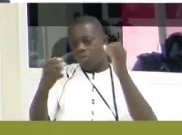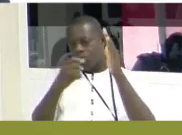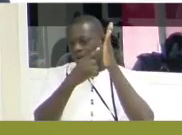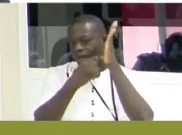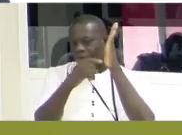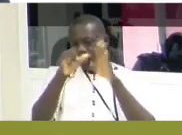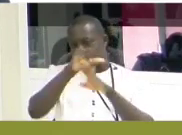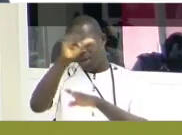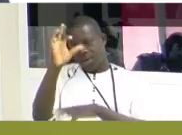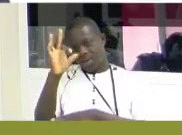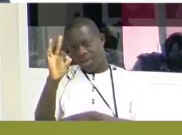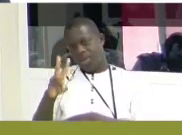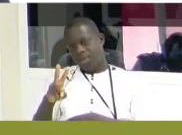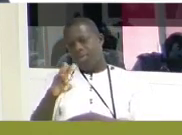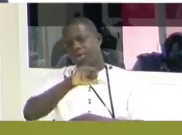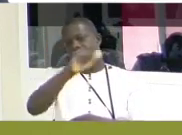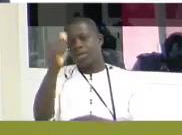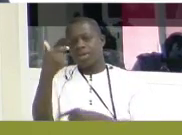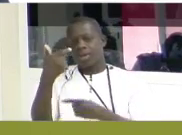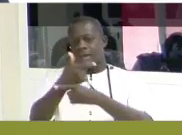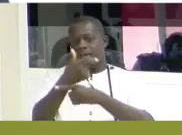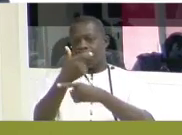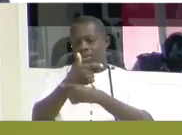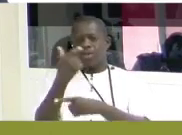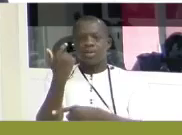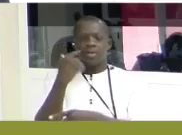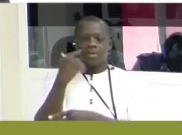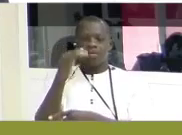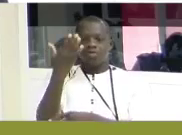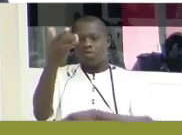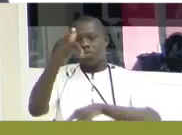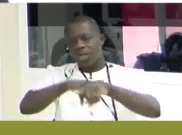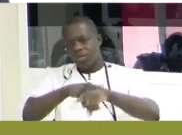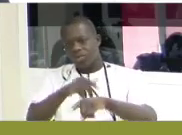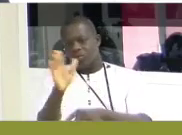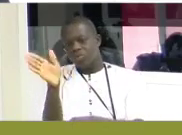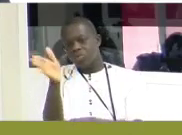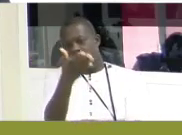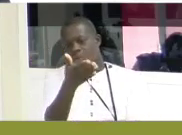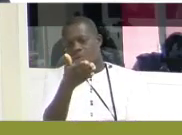the government daily newspaper. Sometimes they will invite you. At times, if you go on your own, they will send you out.